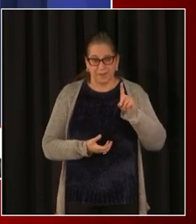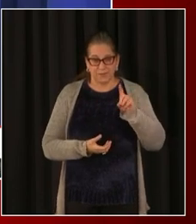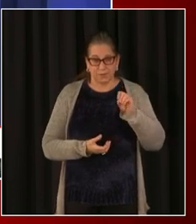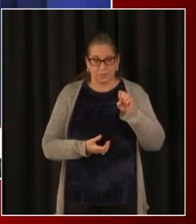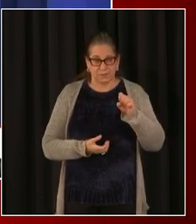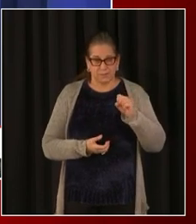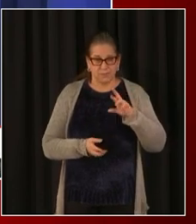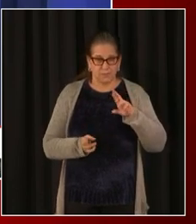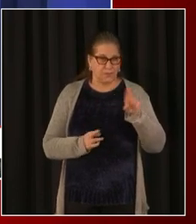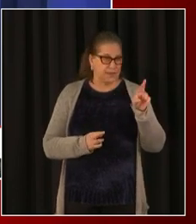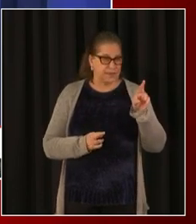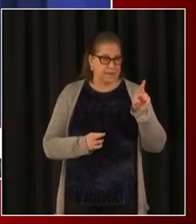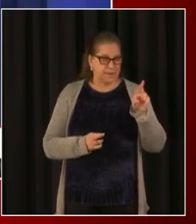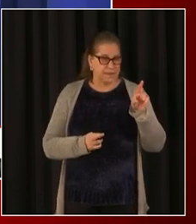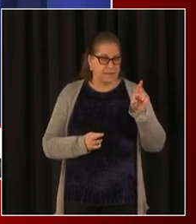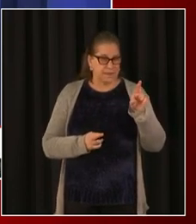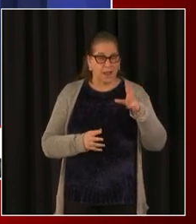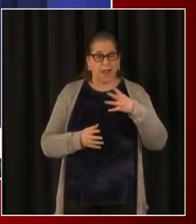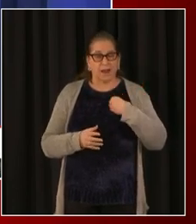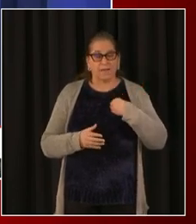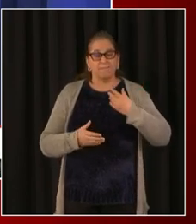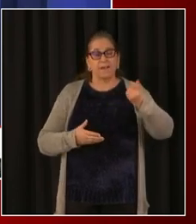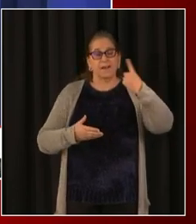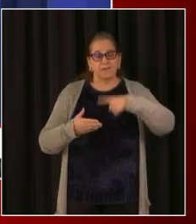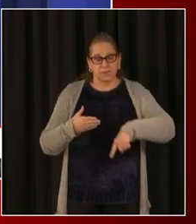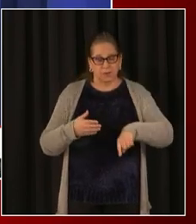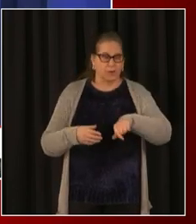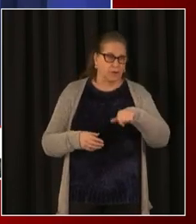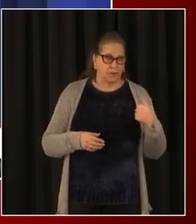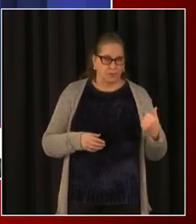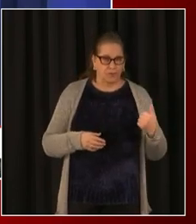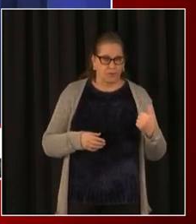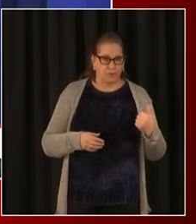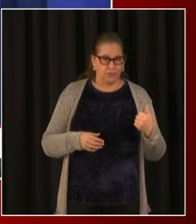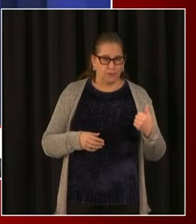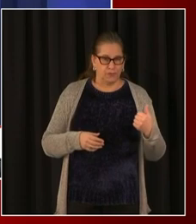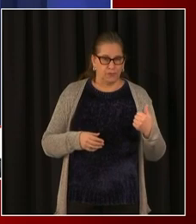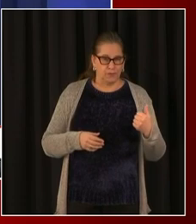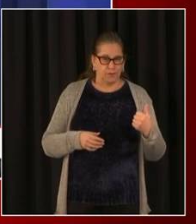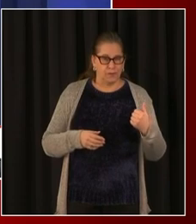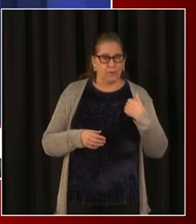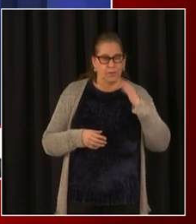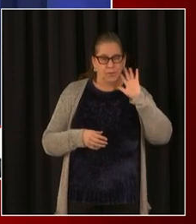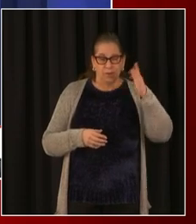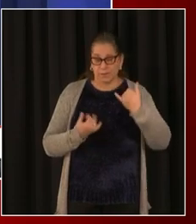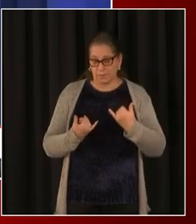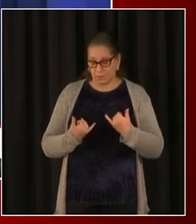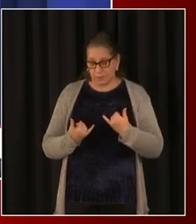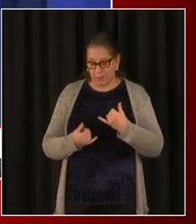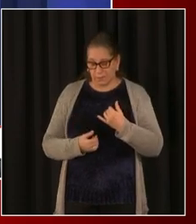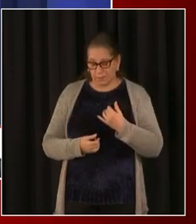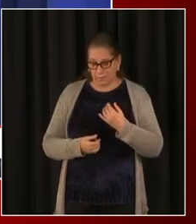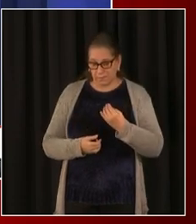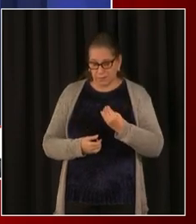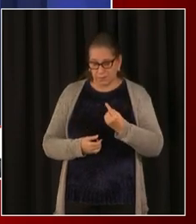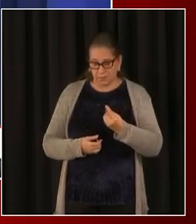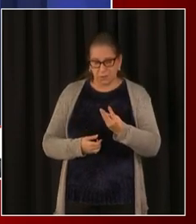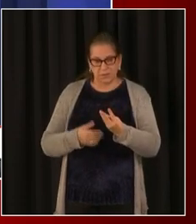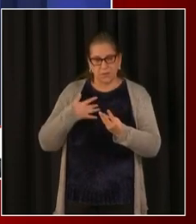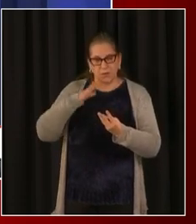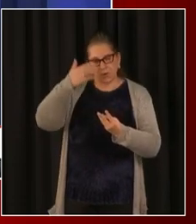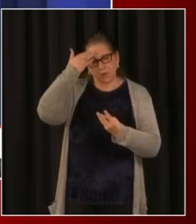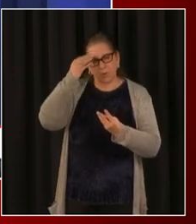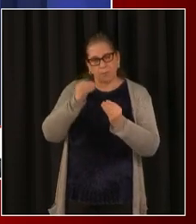appointments for next week, which maybe be sometime midweek. Got it, thank you. Can I ask one more question on this? Sure. It seems that you